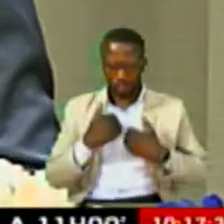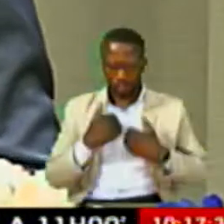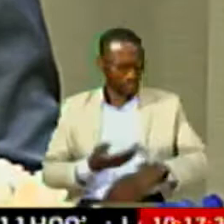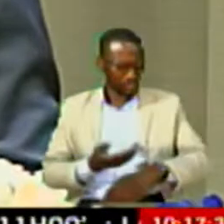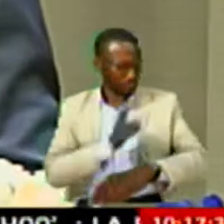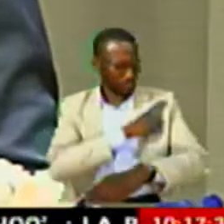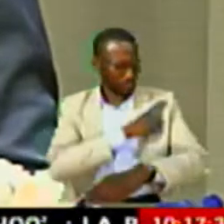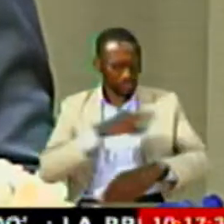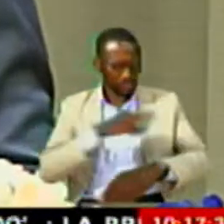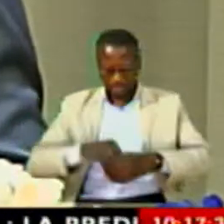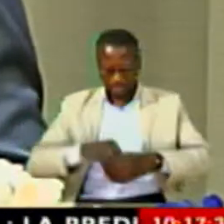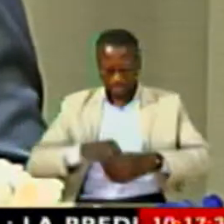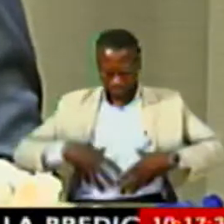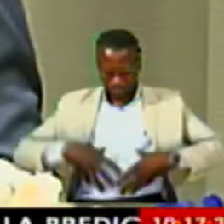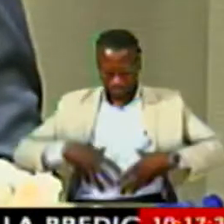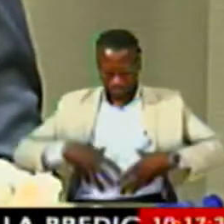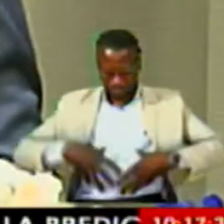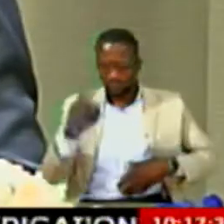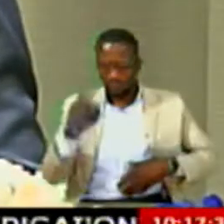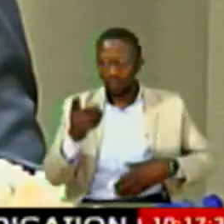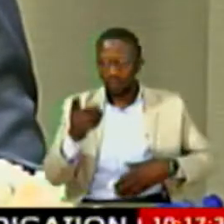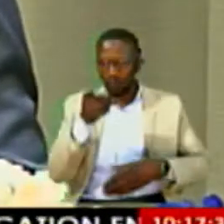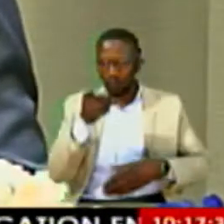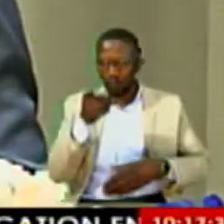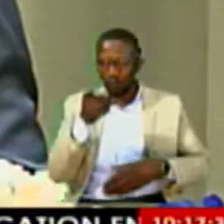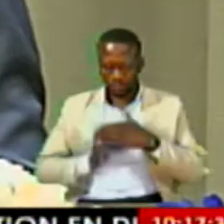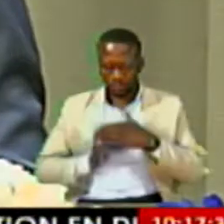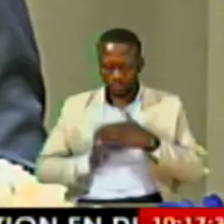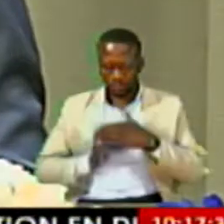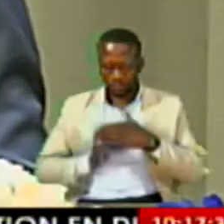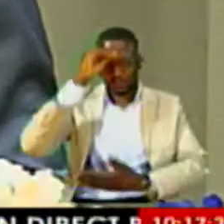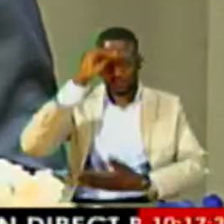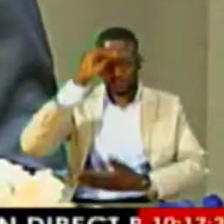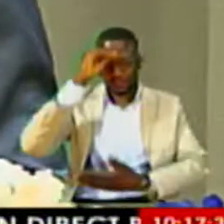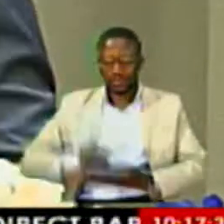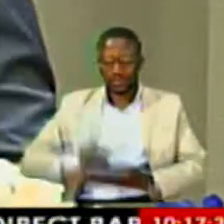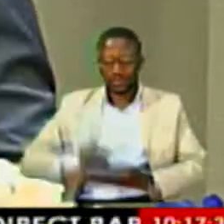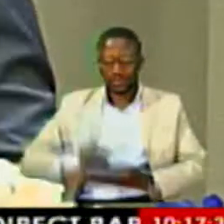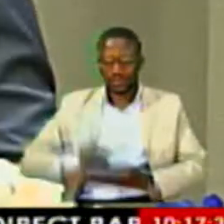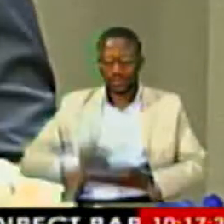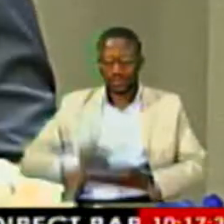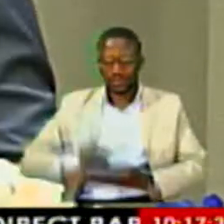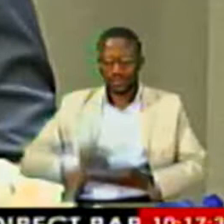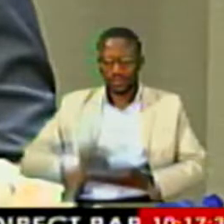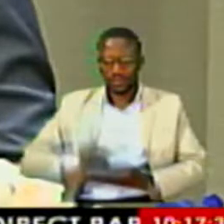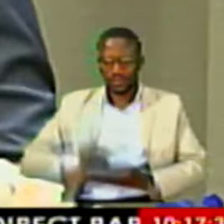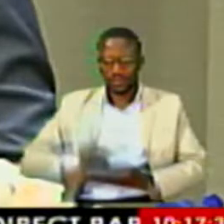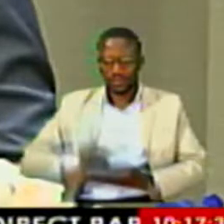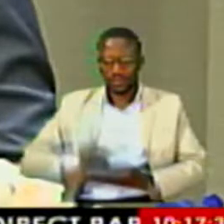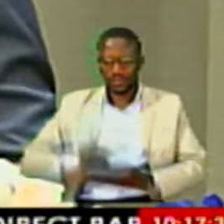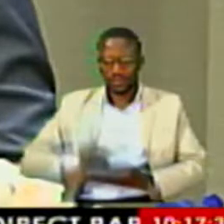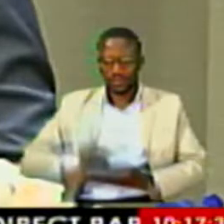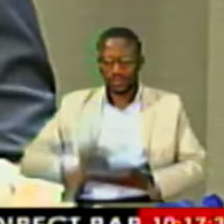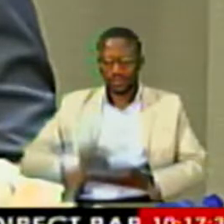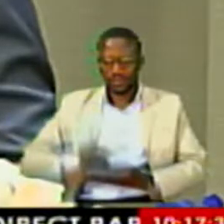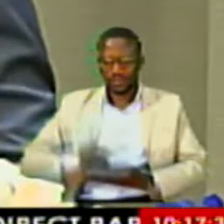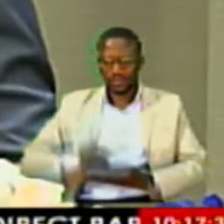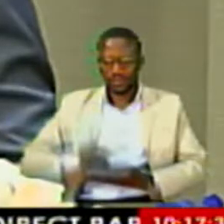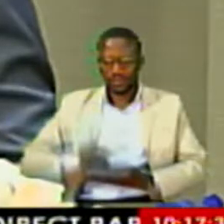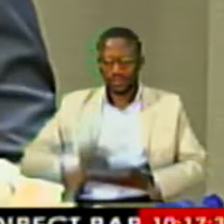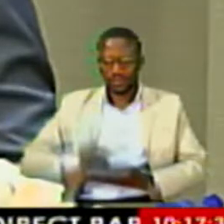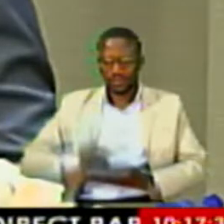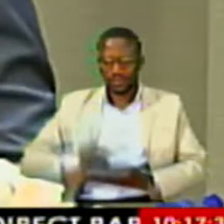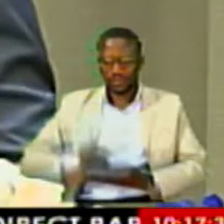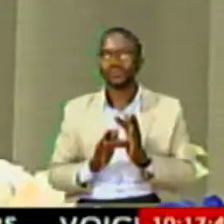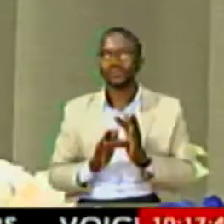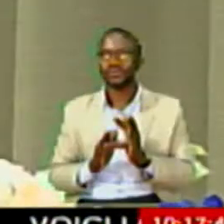you'll be pregnant, et tu mettras au monde, and you deliver un fils, a son, et tu l'appelleras le nom de Jésus, and you shall call his name